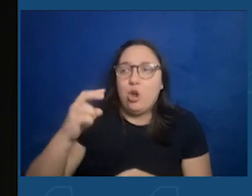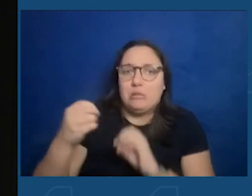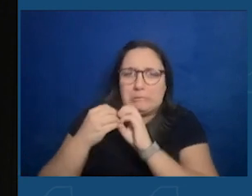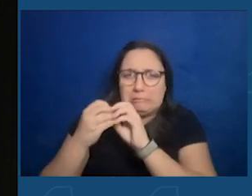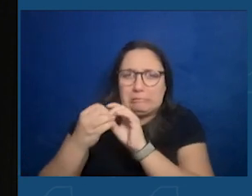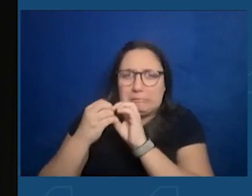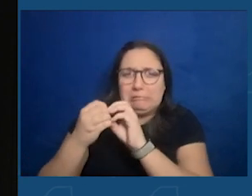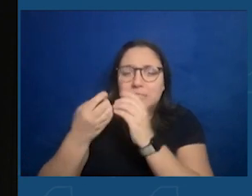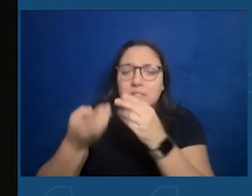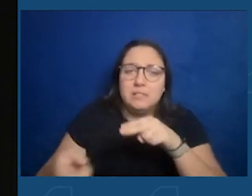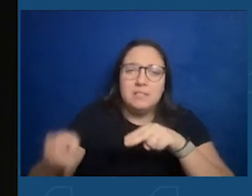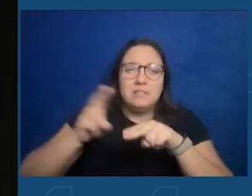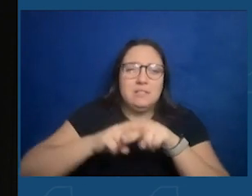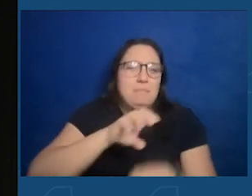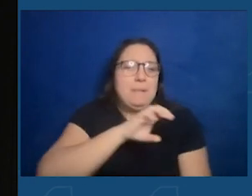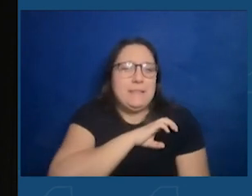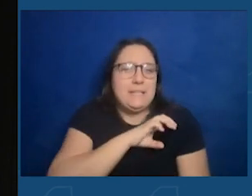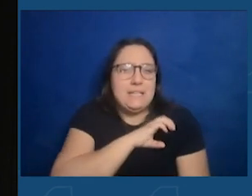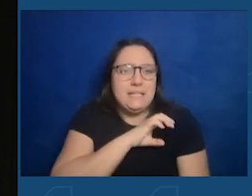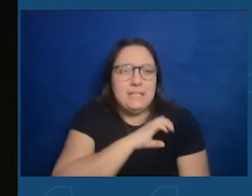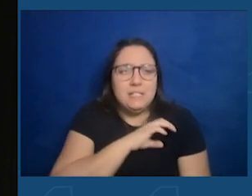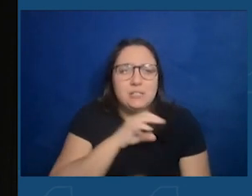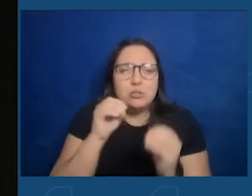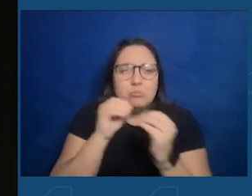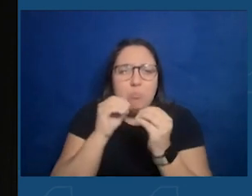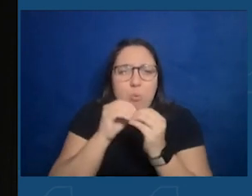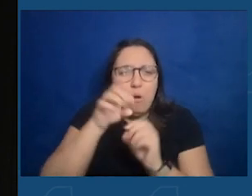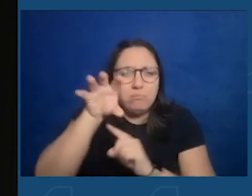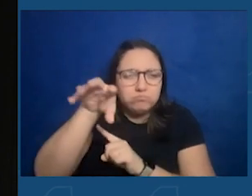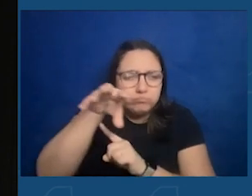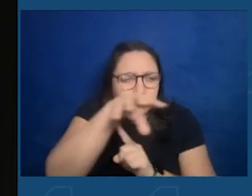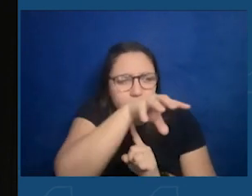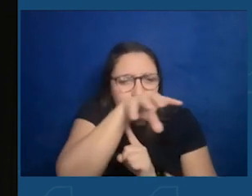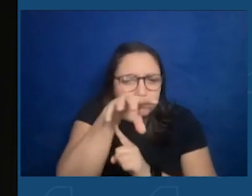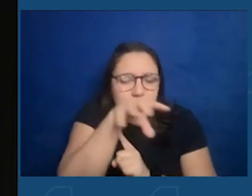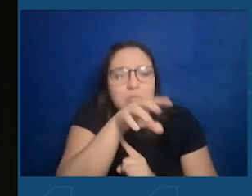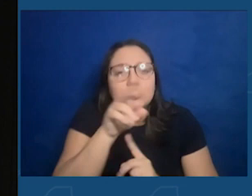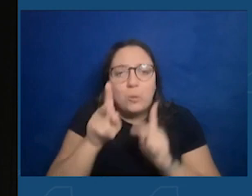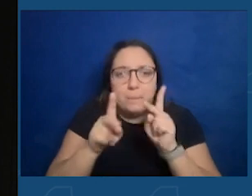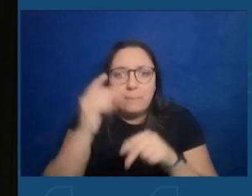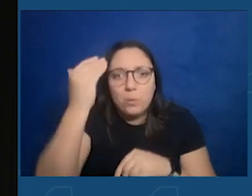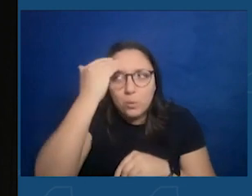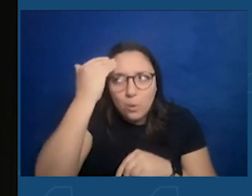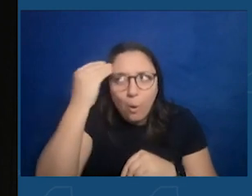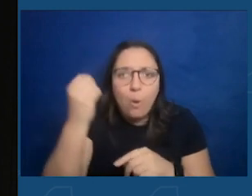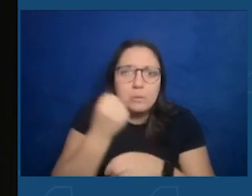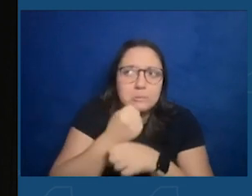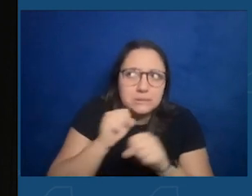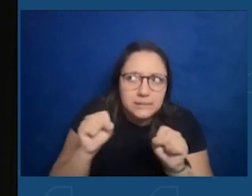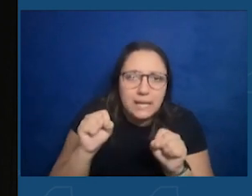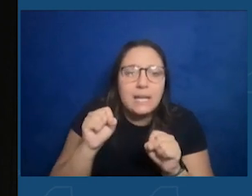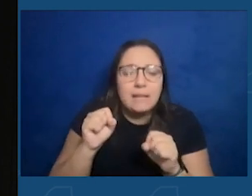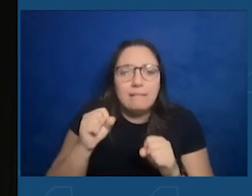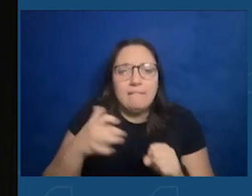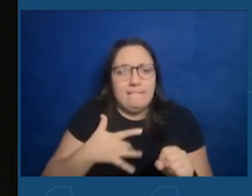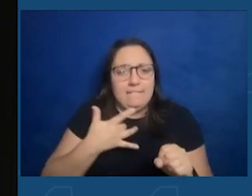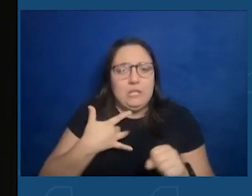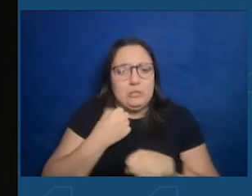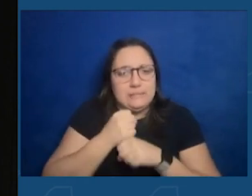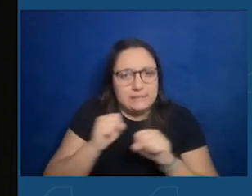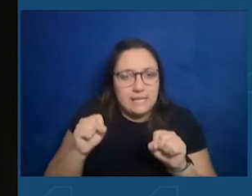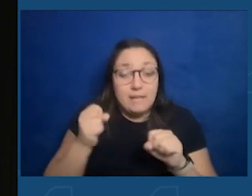have cameras and more ways to make sure that people feel safe and are safe, as well as funding of upwards of $20